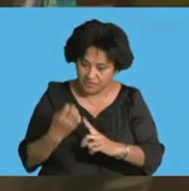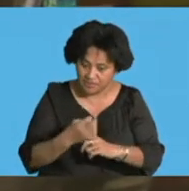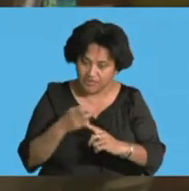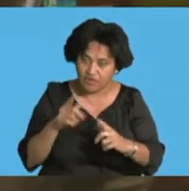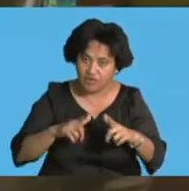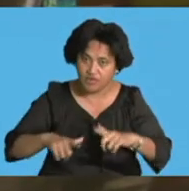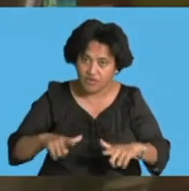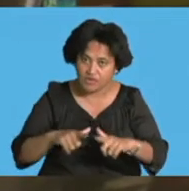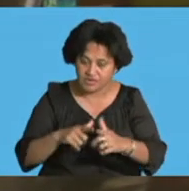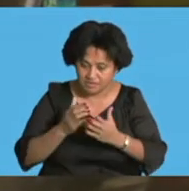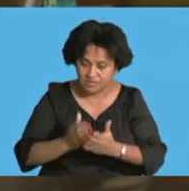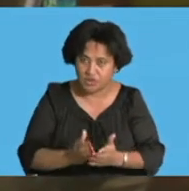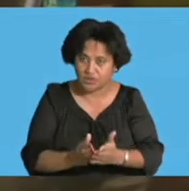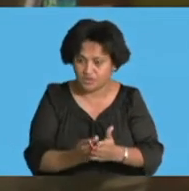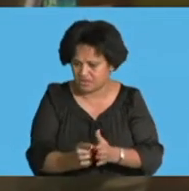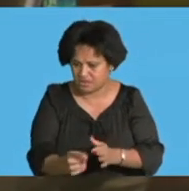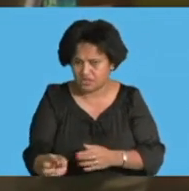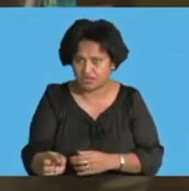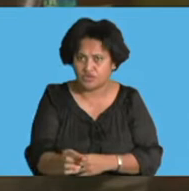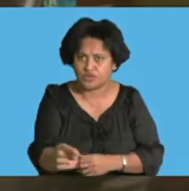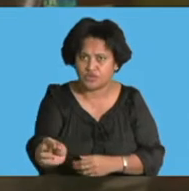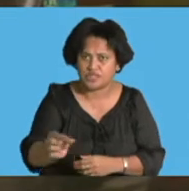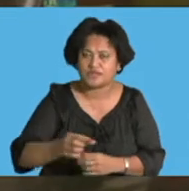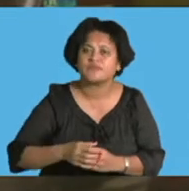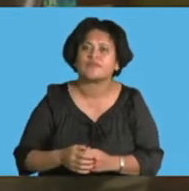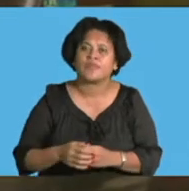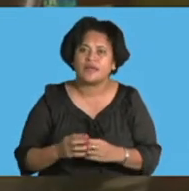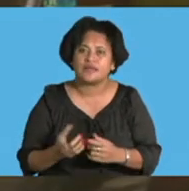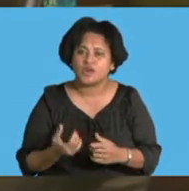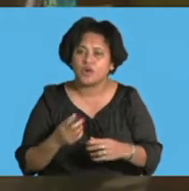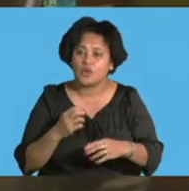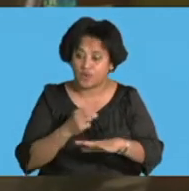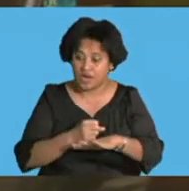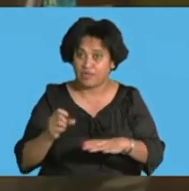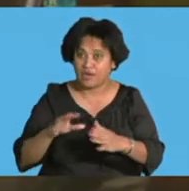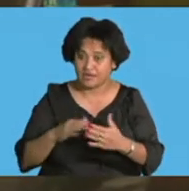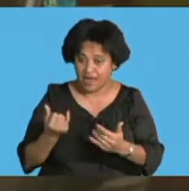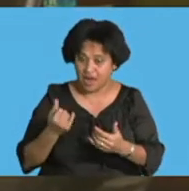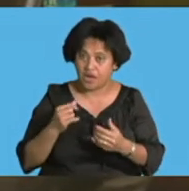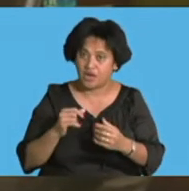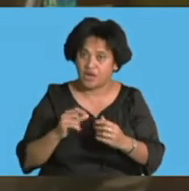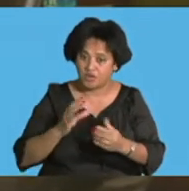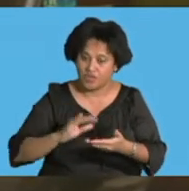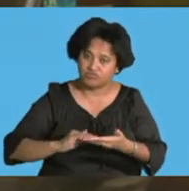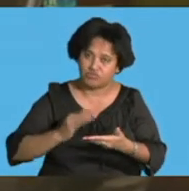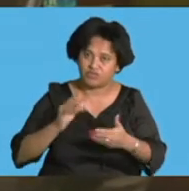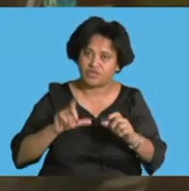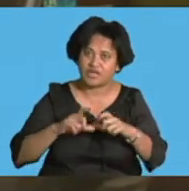services, these uneconomical routes, government will now increase the contract of the vessel under the